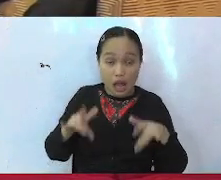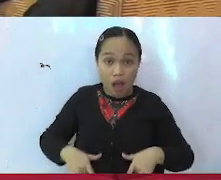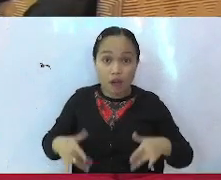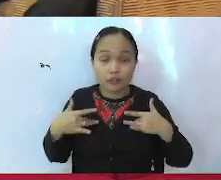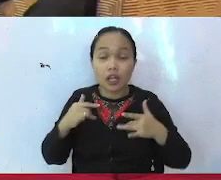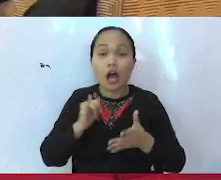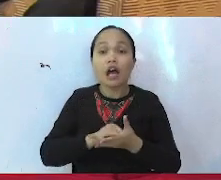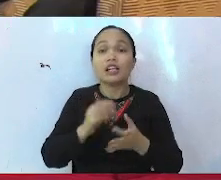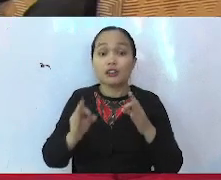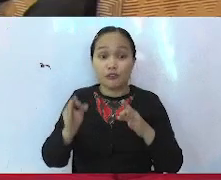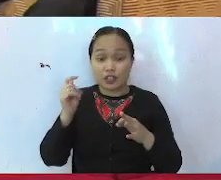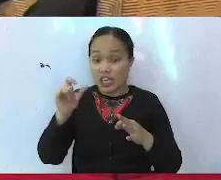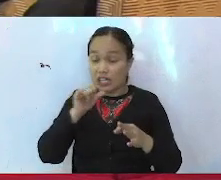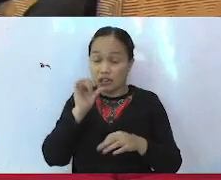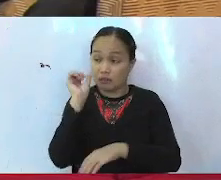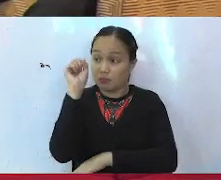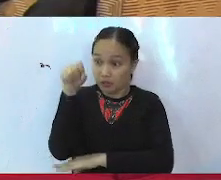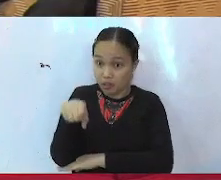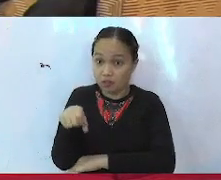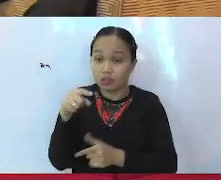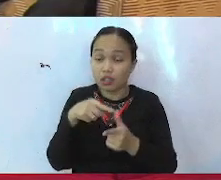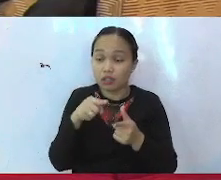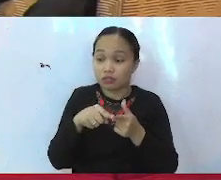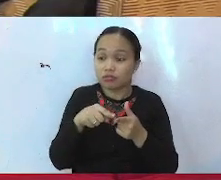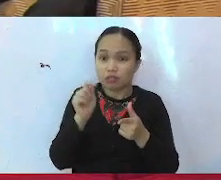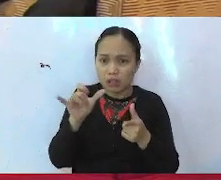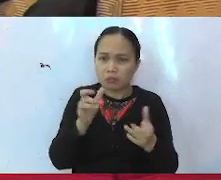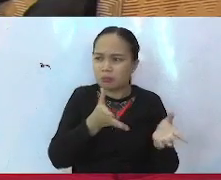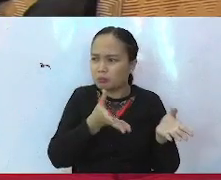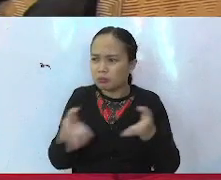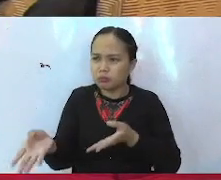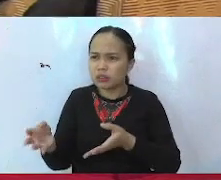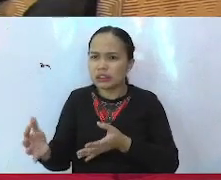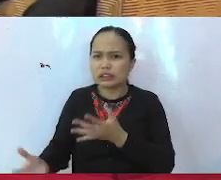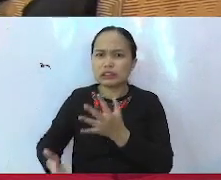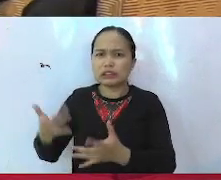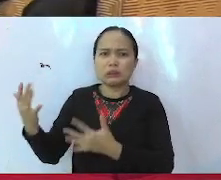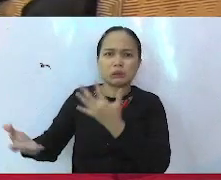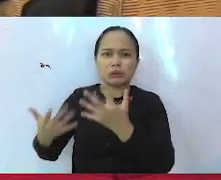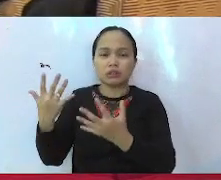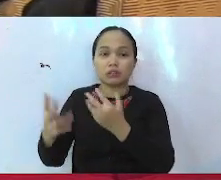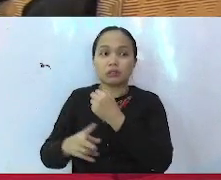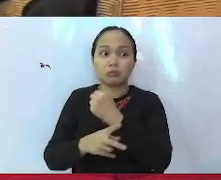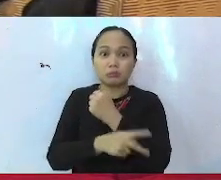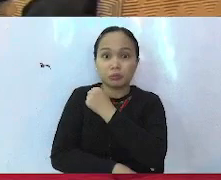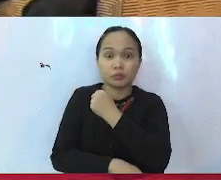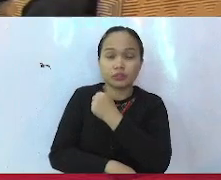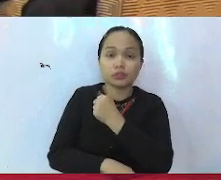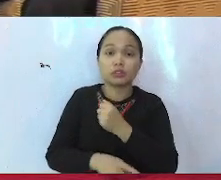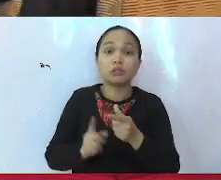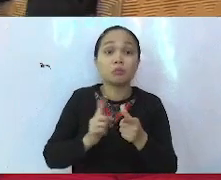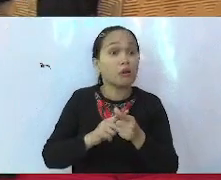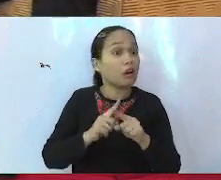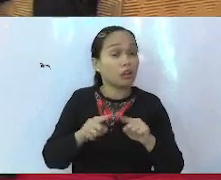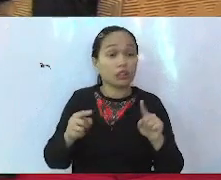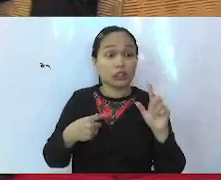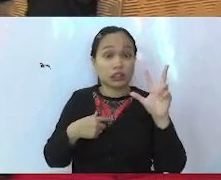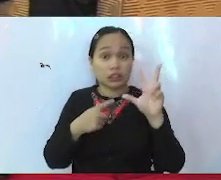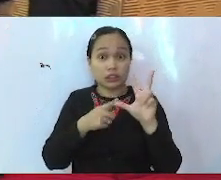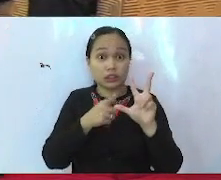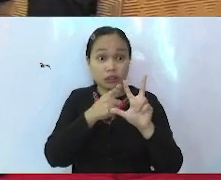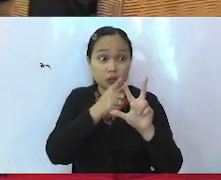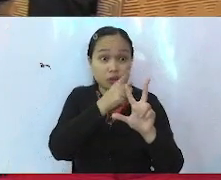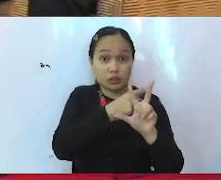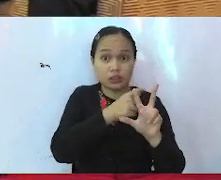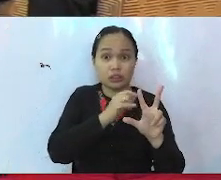that they would be cast into the fiery furnace. Now, I love the response of these three young men. Radshak, Meshach, and Abednego.